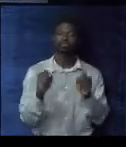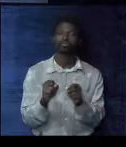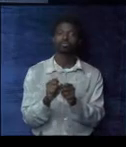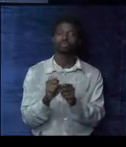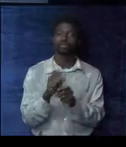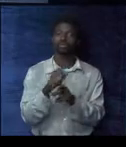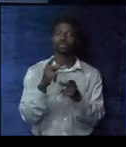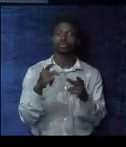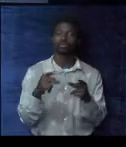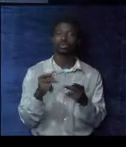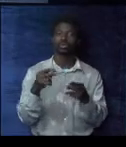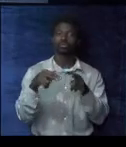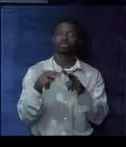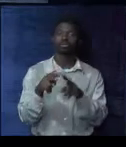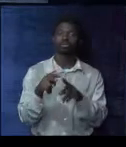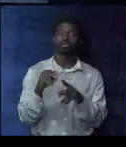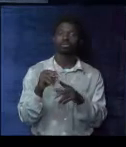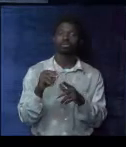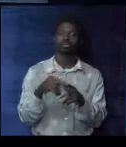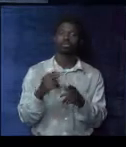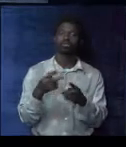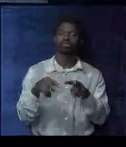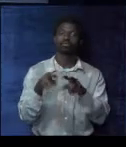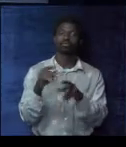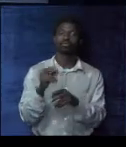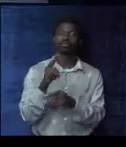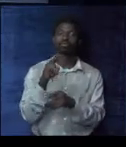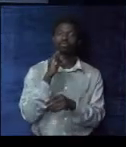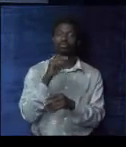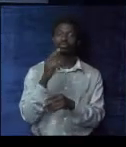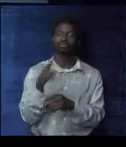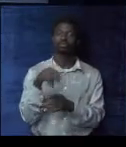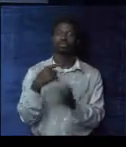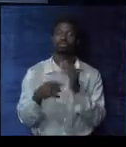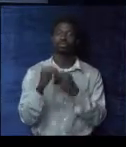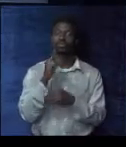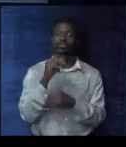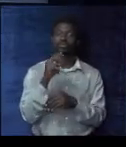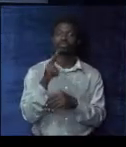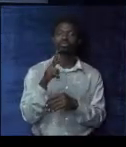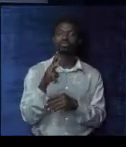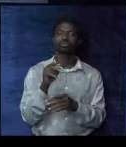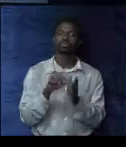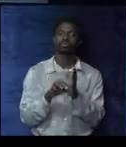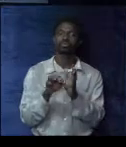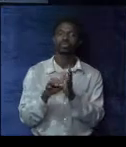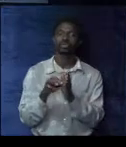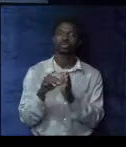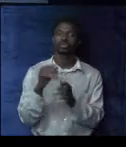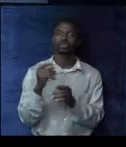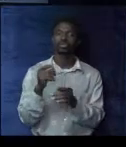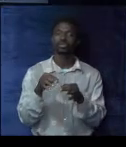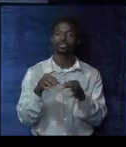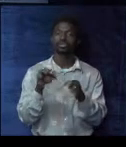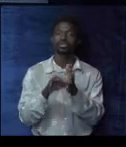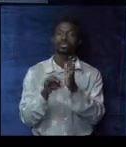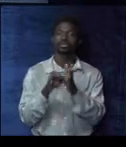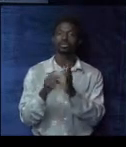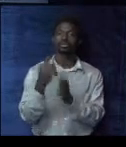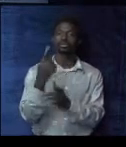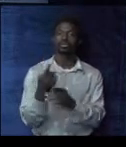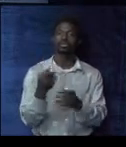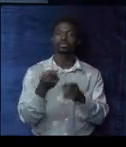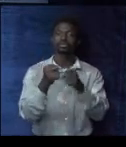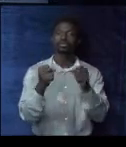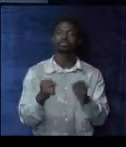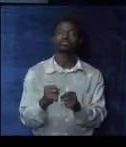So the place value of 2, the value of 2 is 2. But what is 2 counting? 2 is counting single squares. So we call that, you